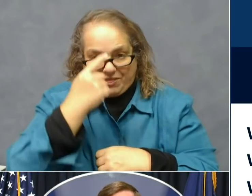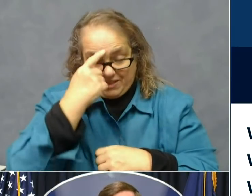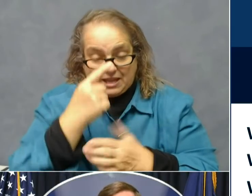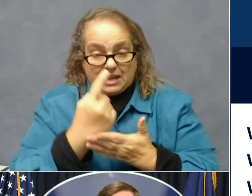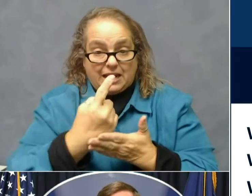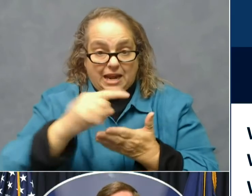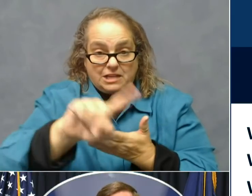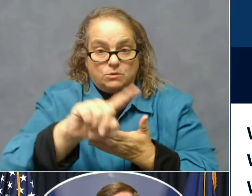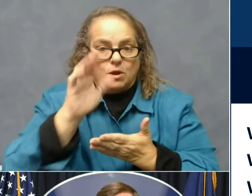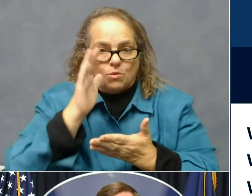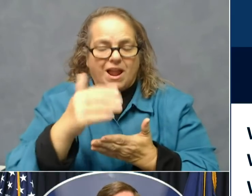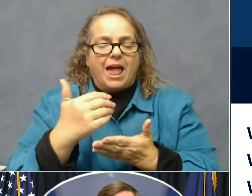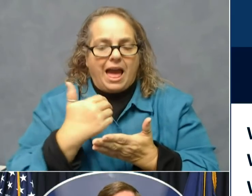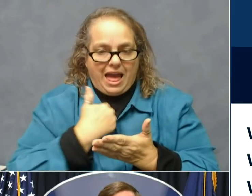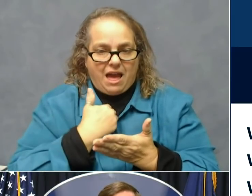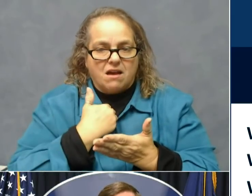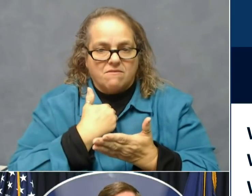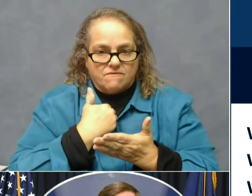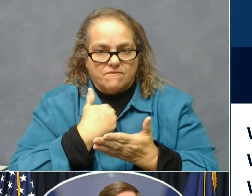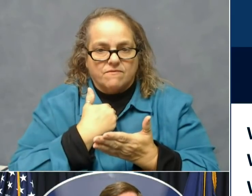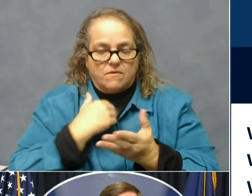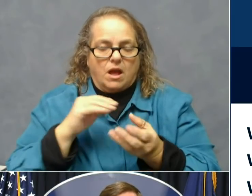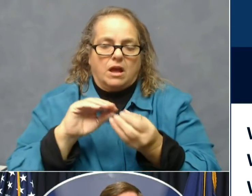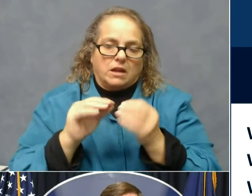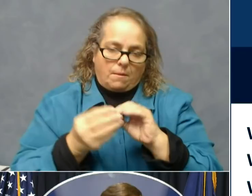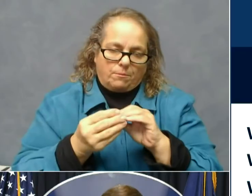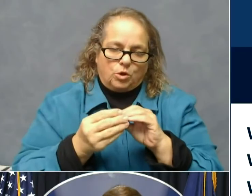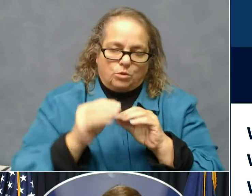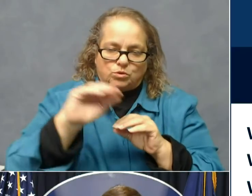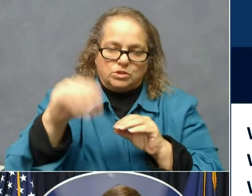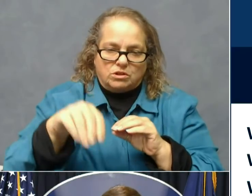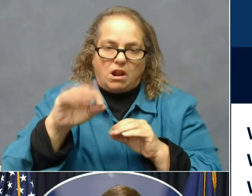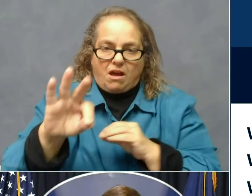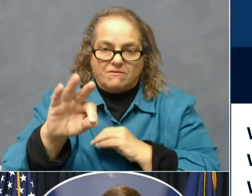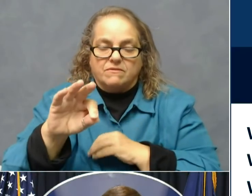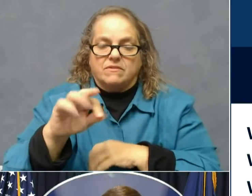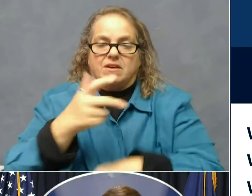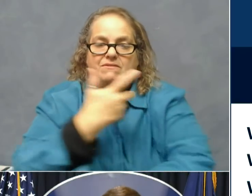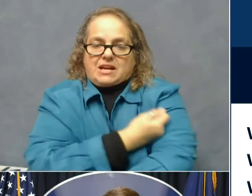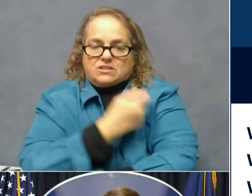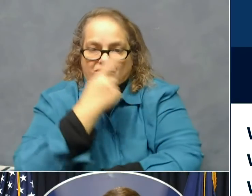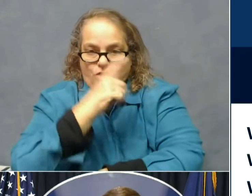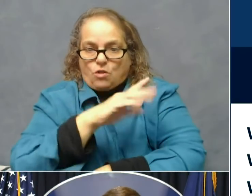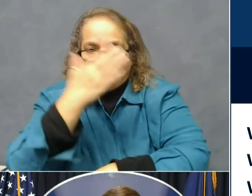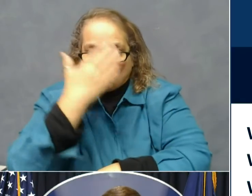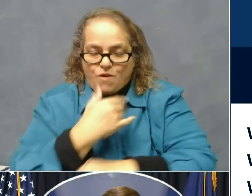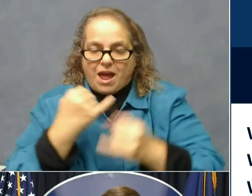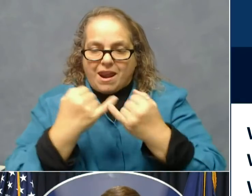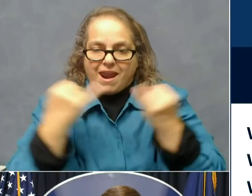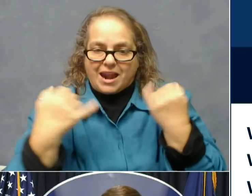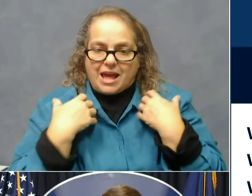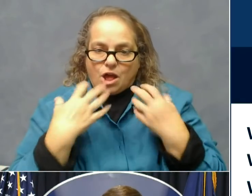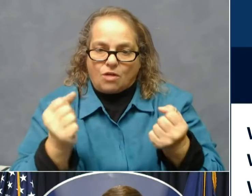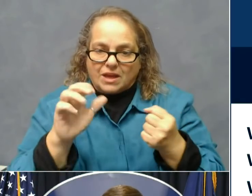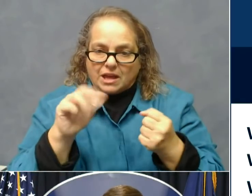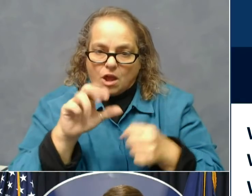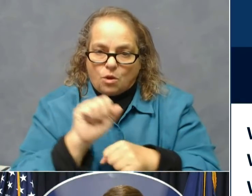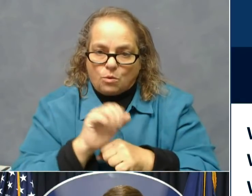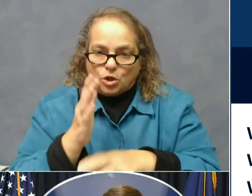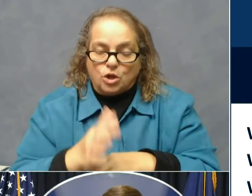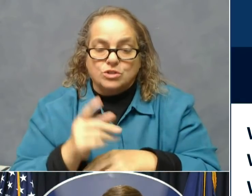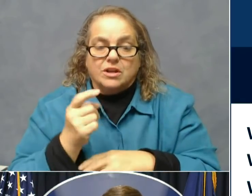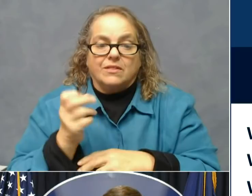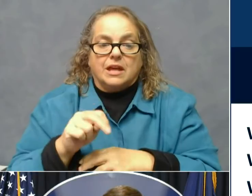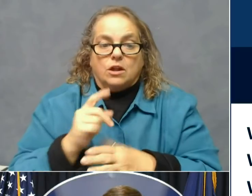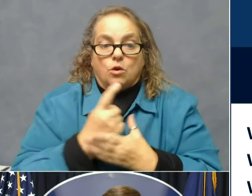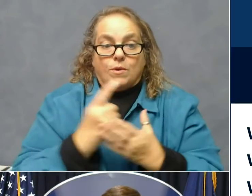certain number of vaccines for their frontline healthcare workers. And then we believe that the week of December 27th through